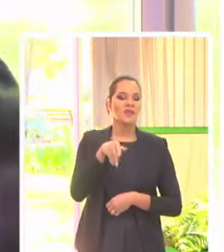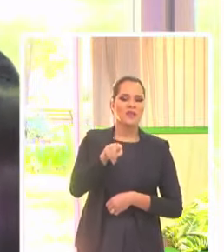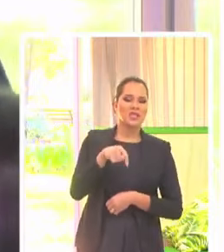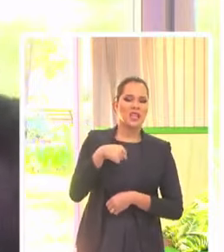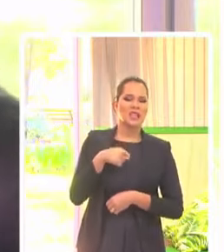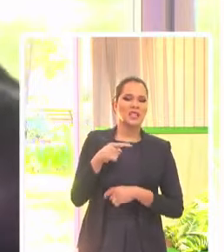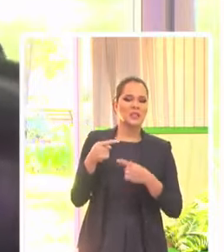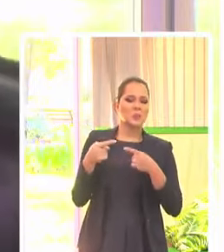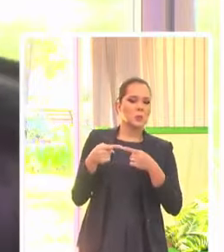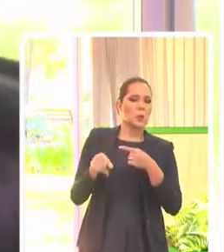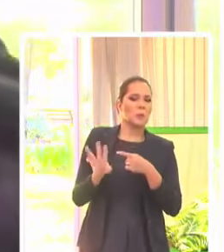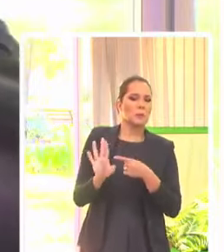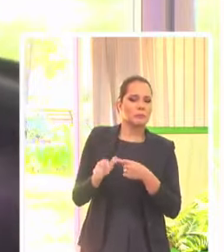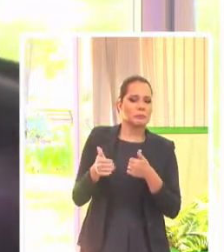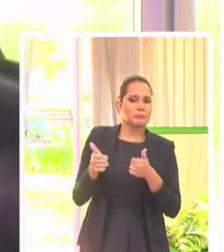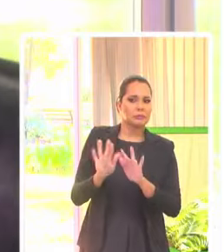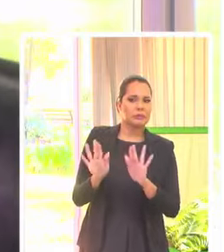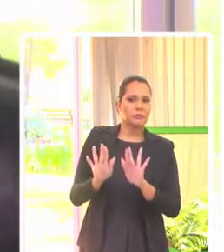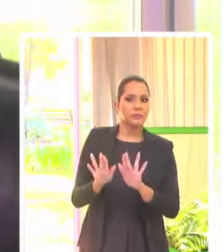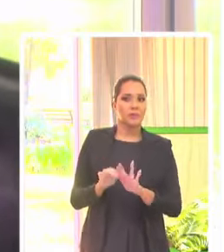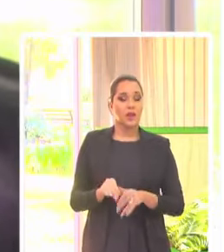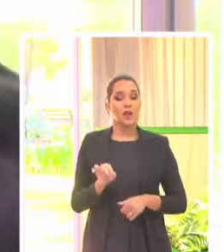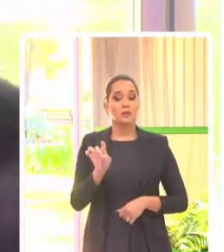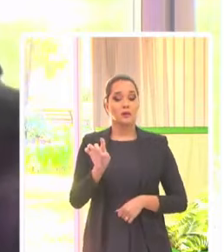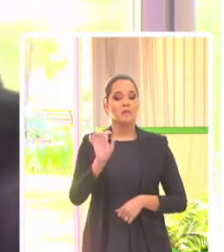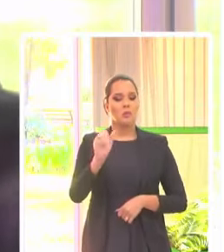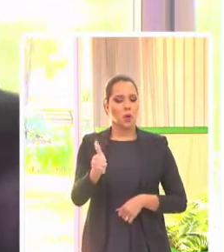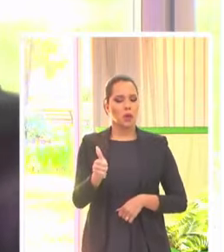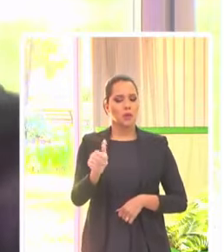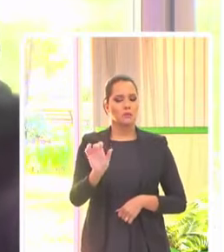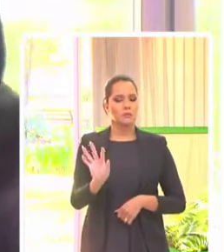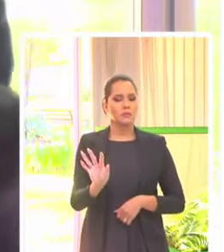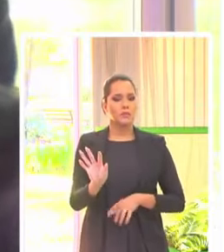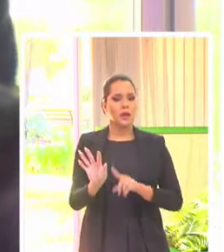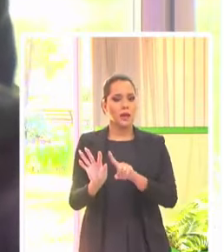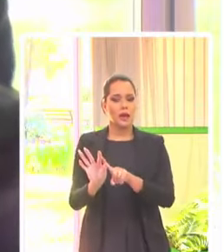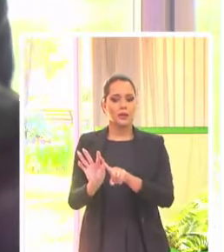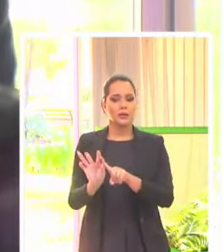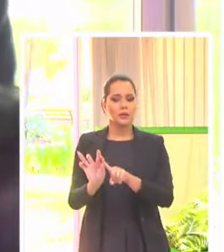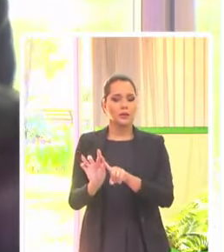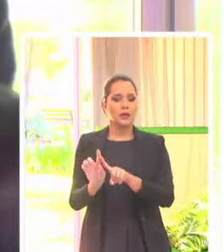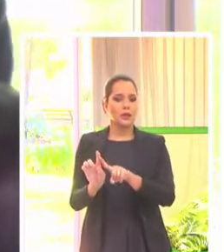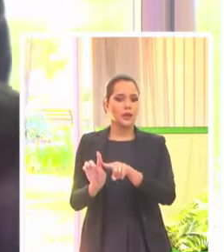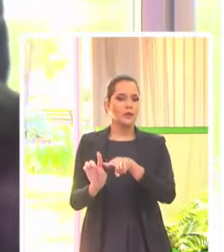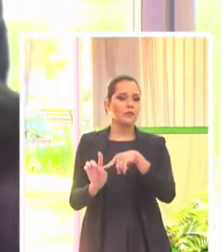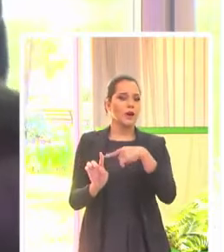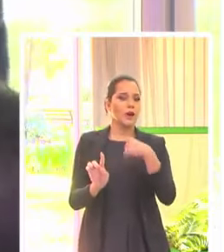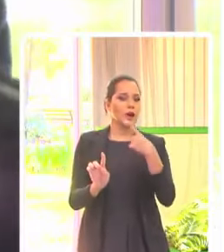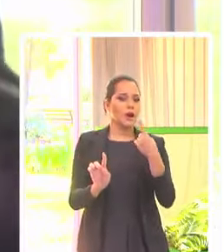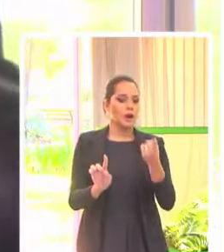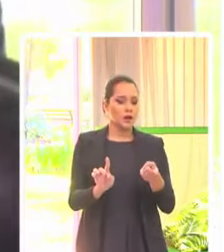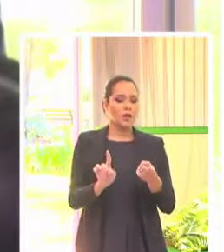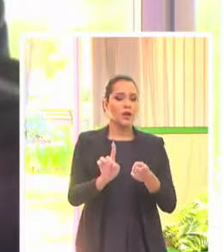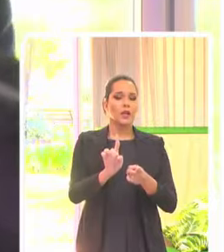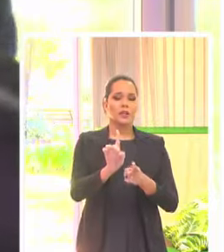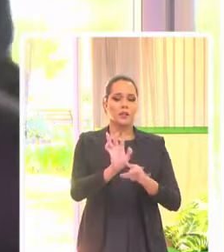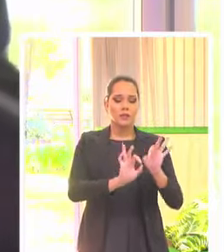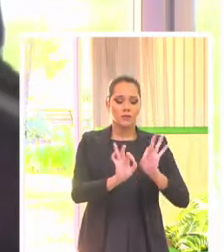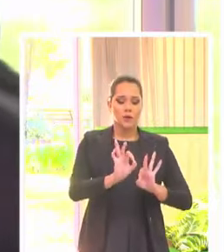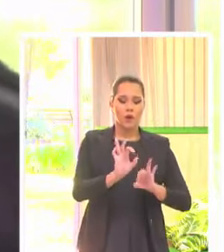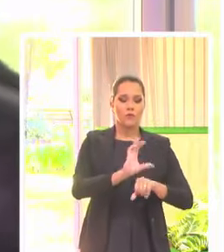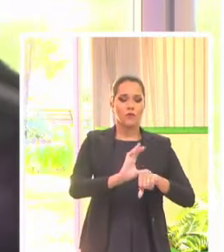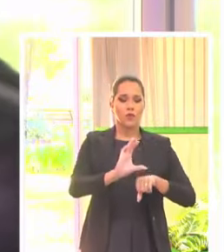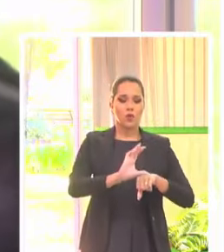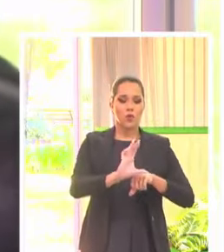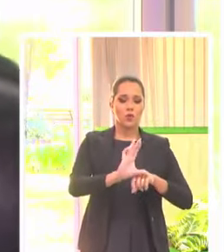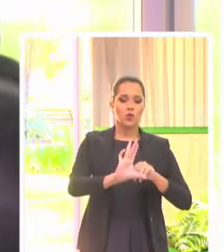very much, take that and then redo the course in a way that reflects the reality on the